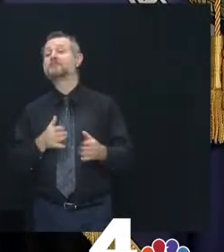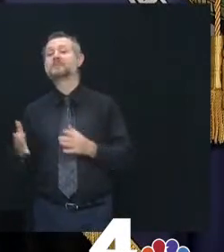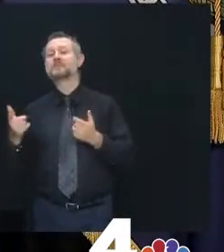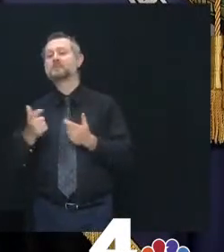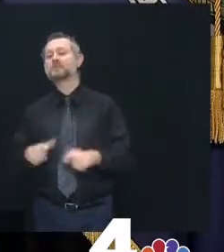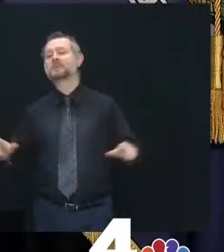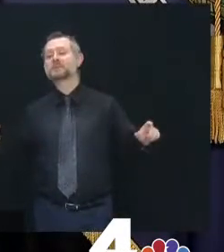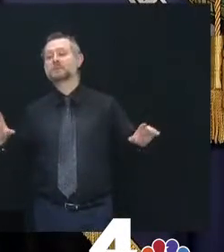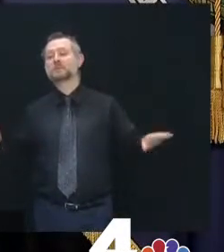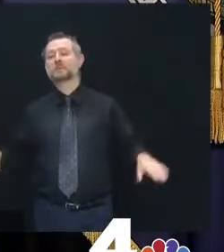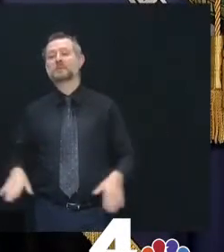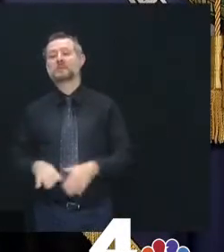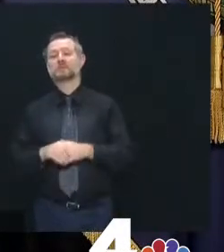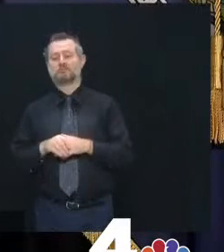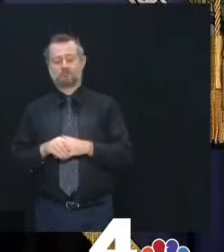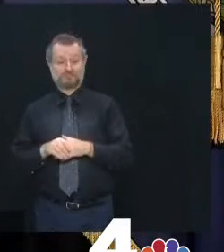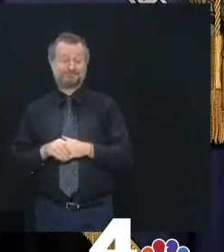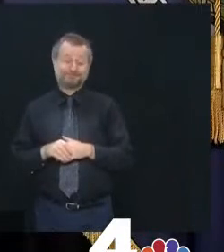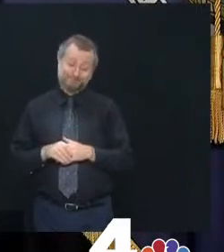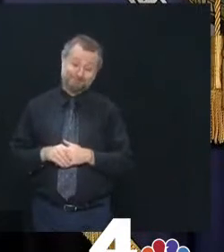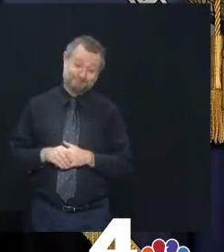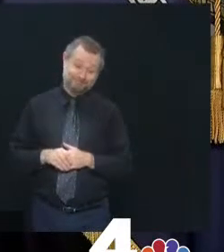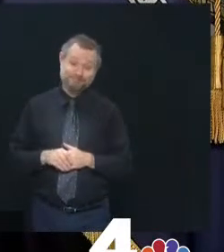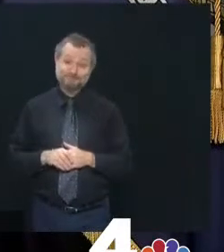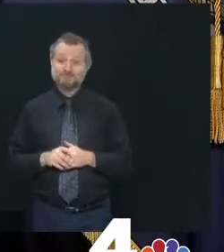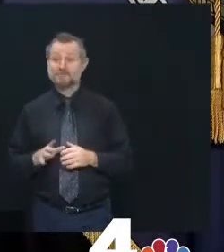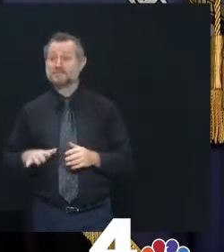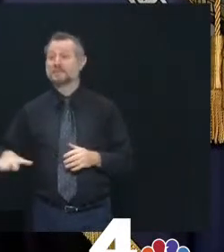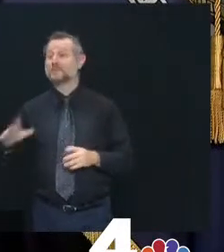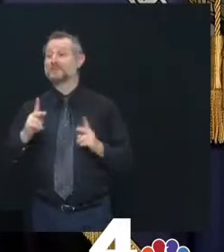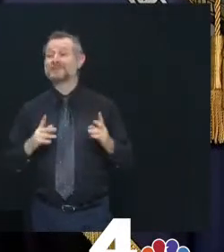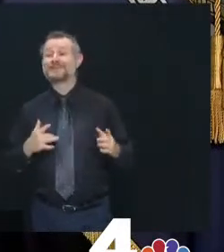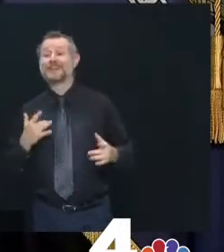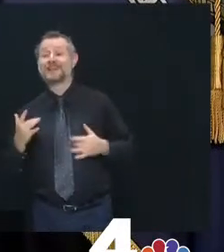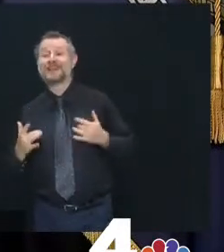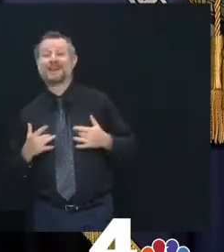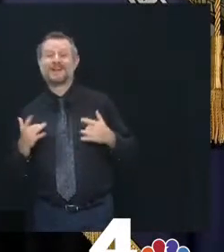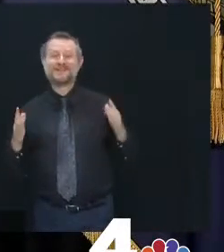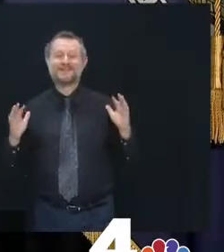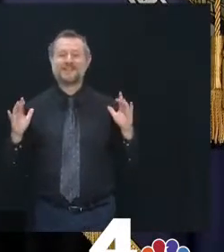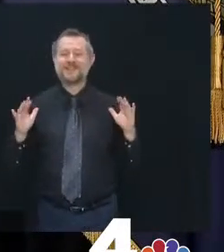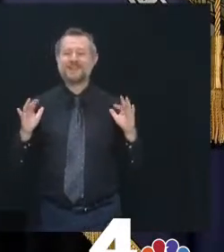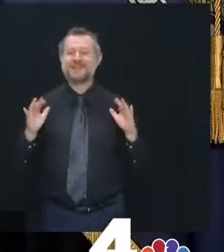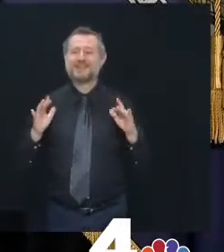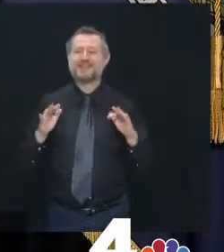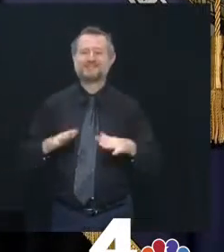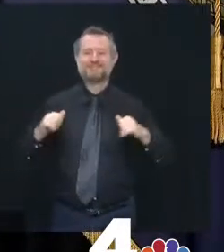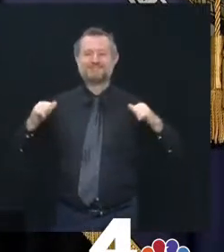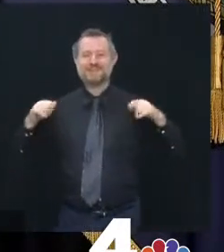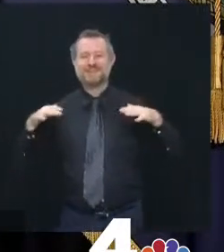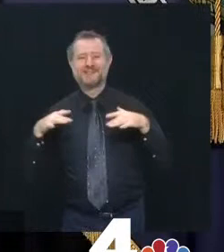wedding, and everybody was excited for the large wedding, and then the